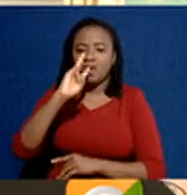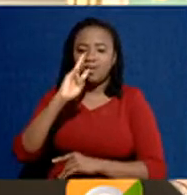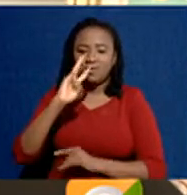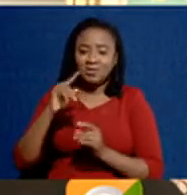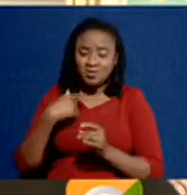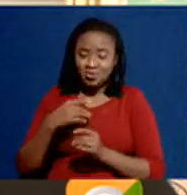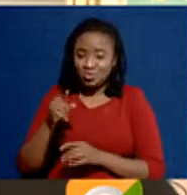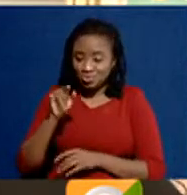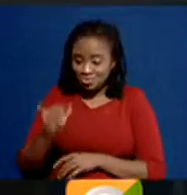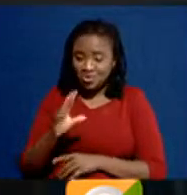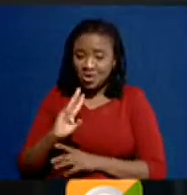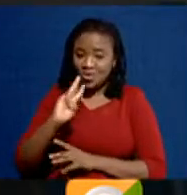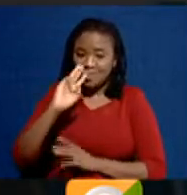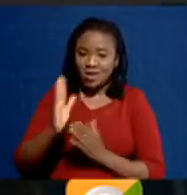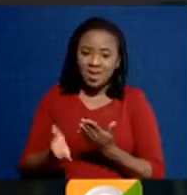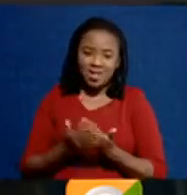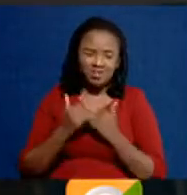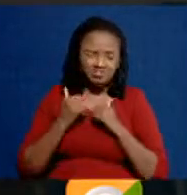a synergetic effect.